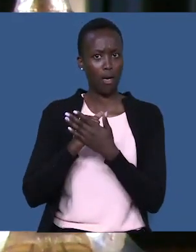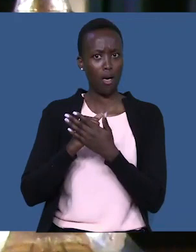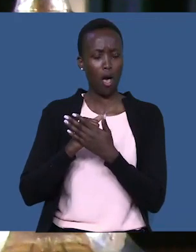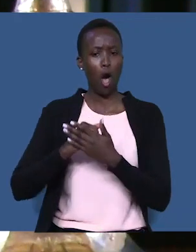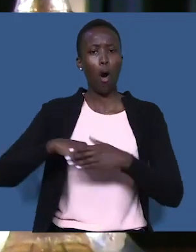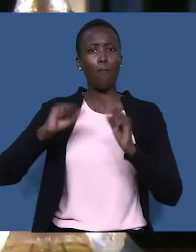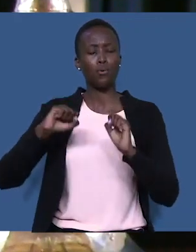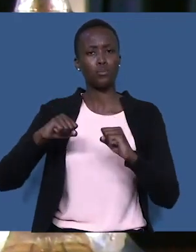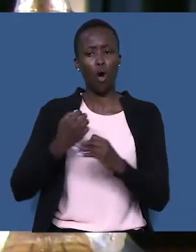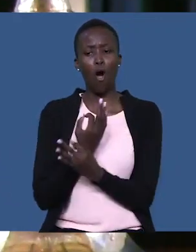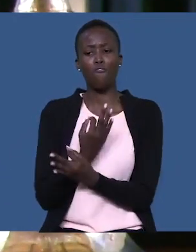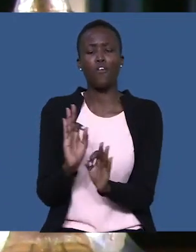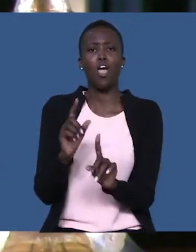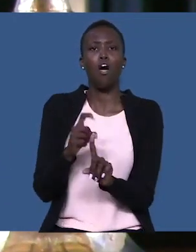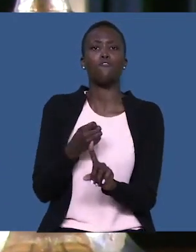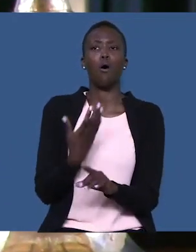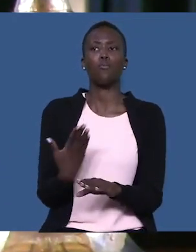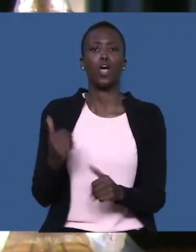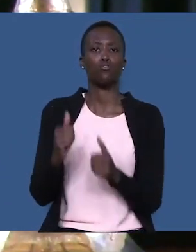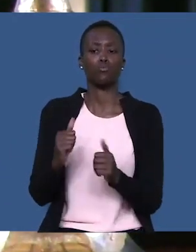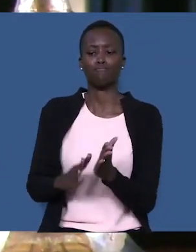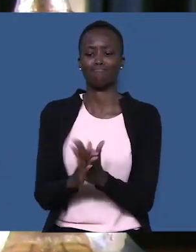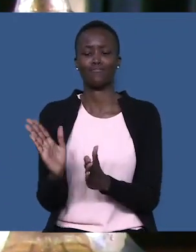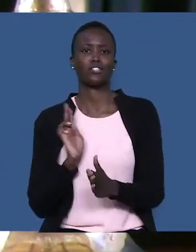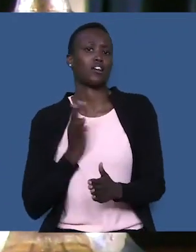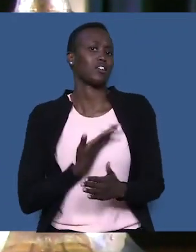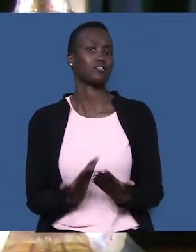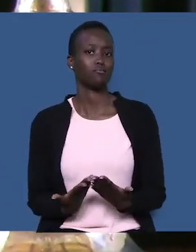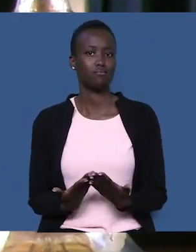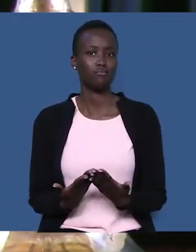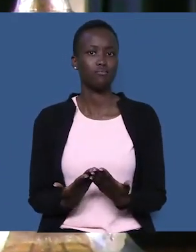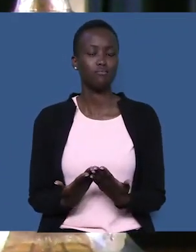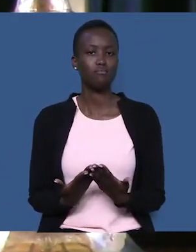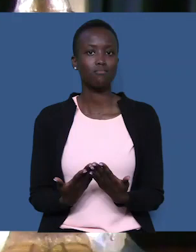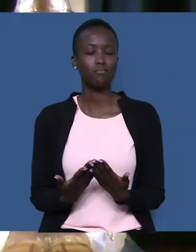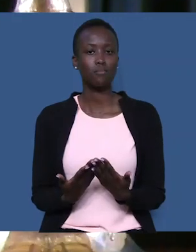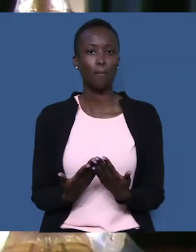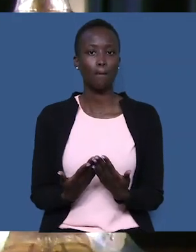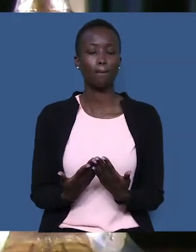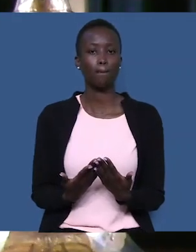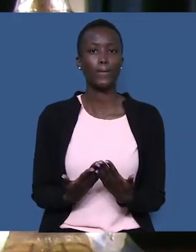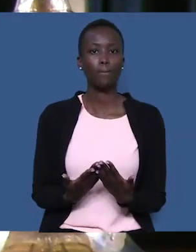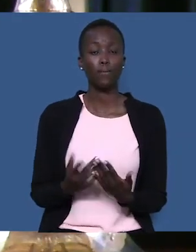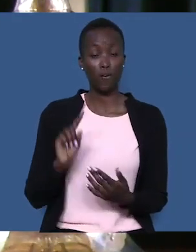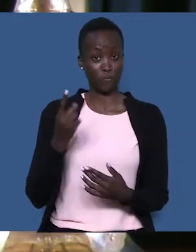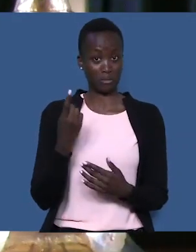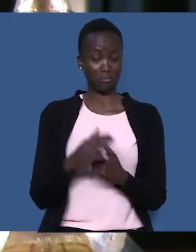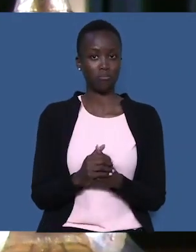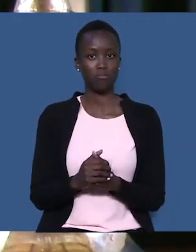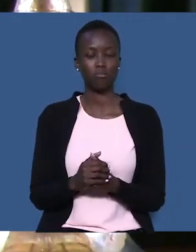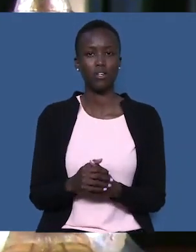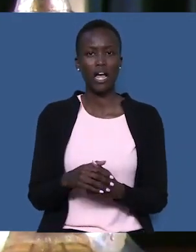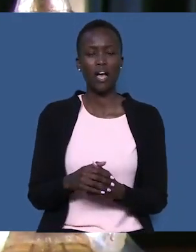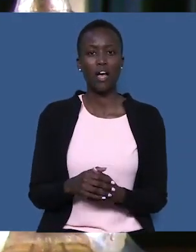from distractions. We can make up our mind to be free from distractions. First of all, when it occurs